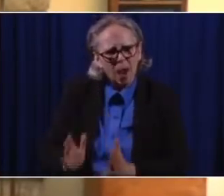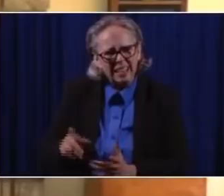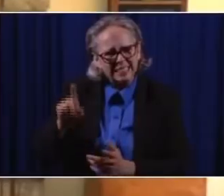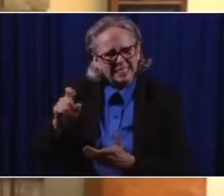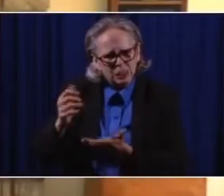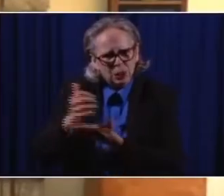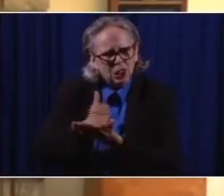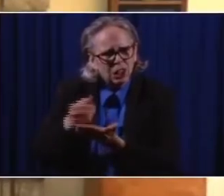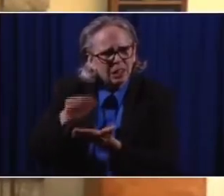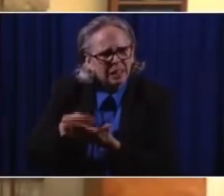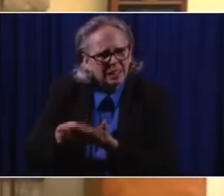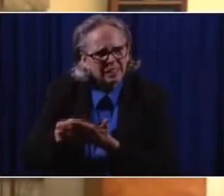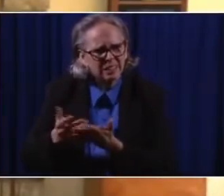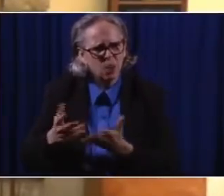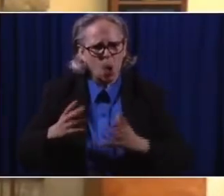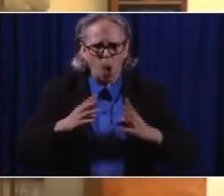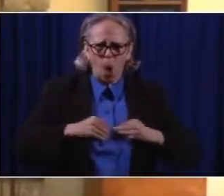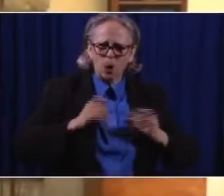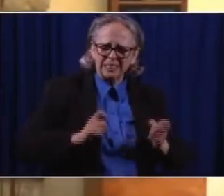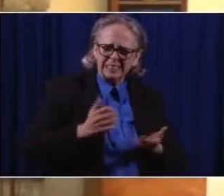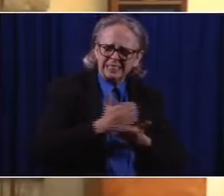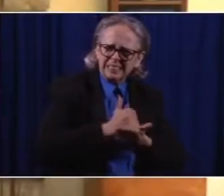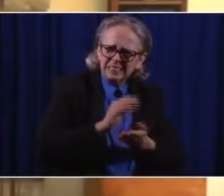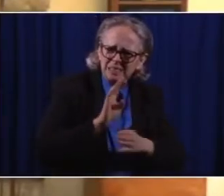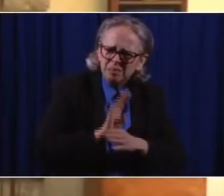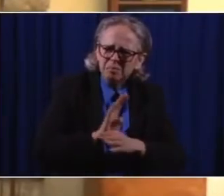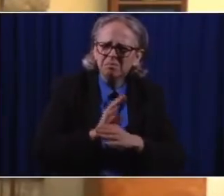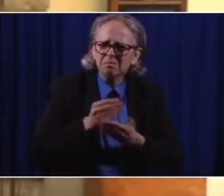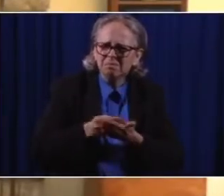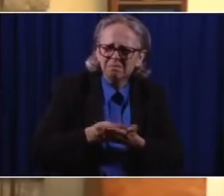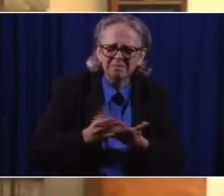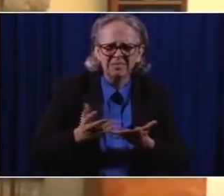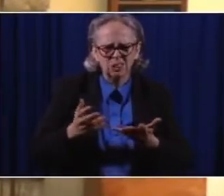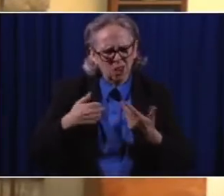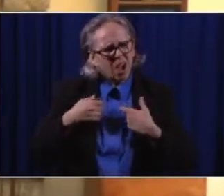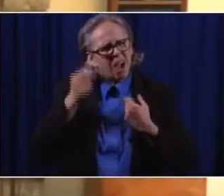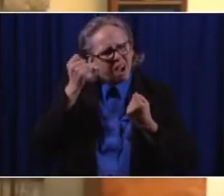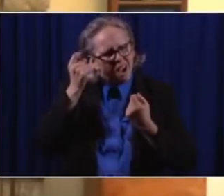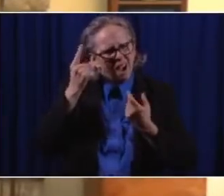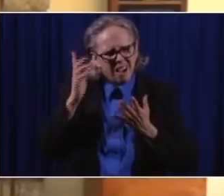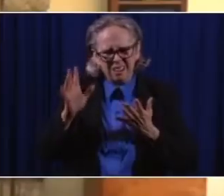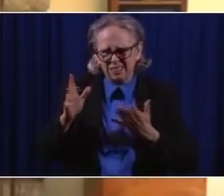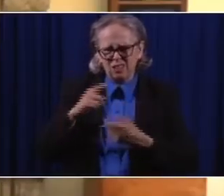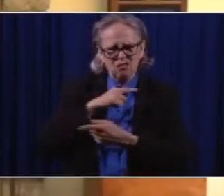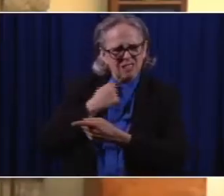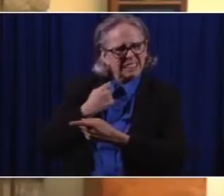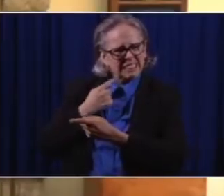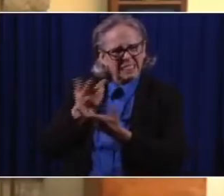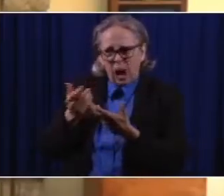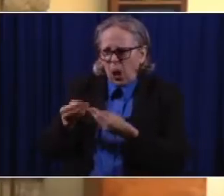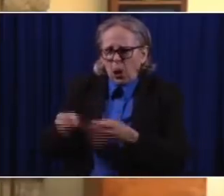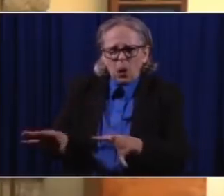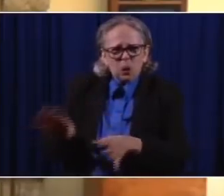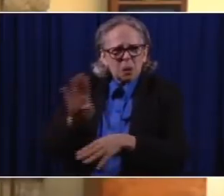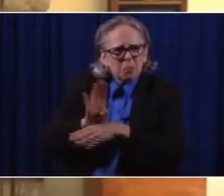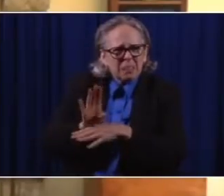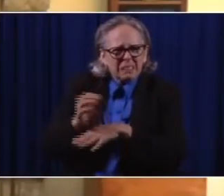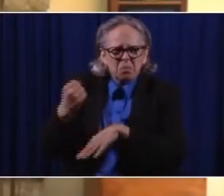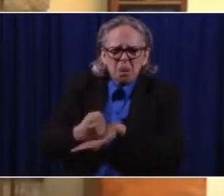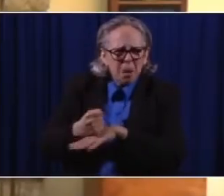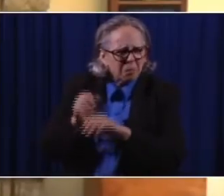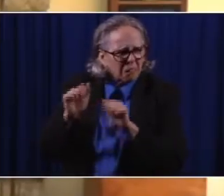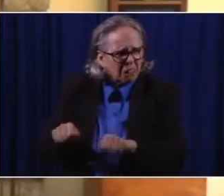run the places. We understand there's a lot at stake here, and we understand also they've been hit very hard, and that the pandemic